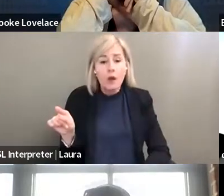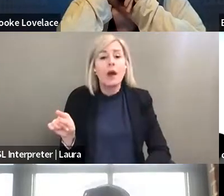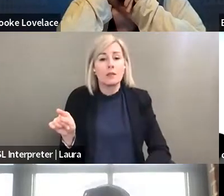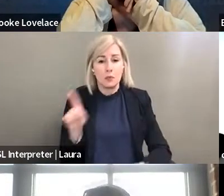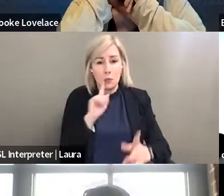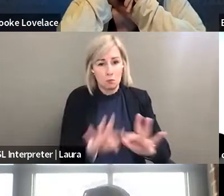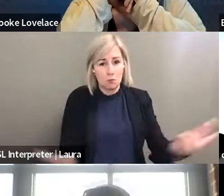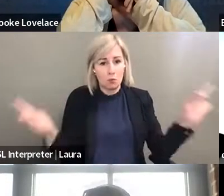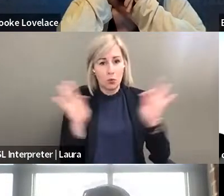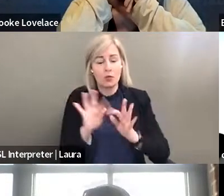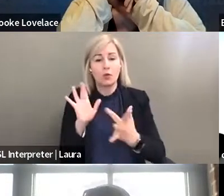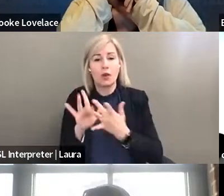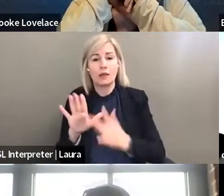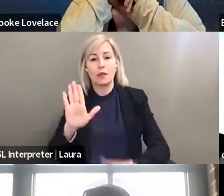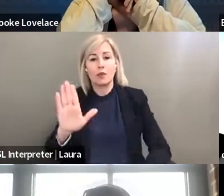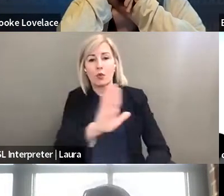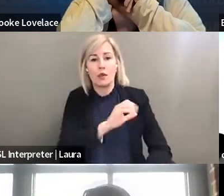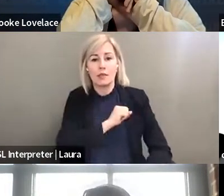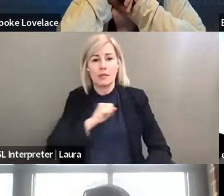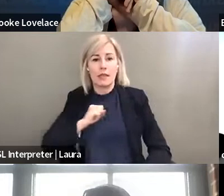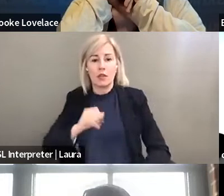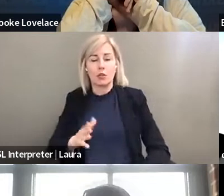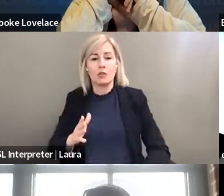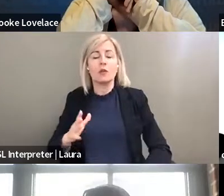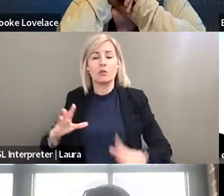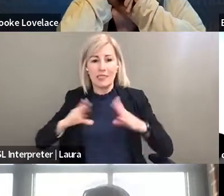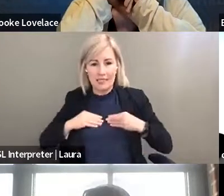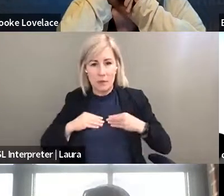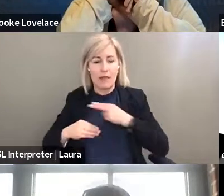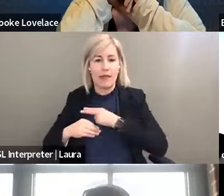to contact your senators and ask them to take the House budget.